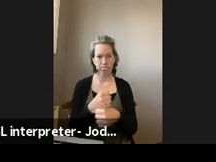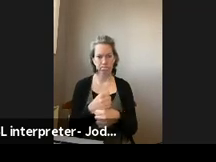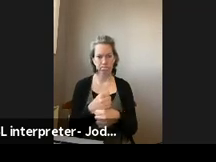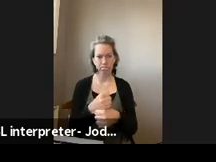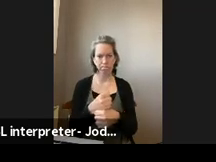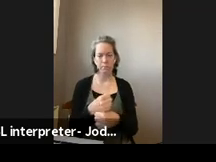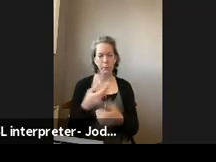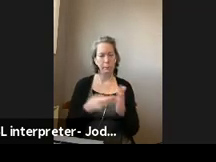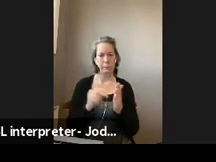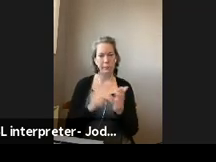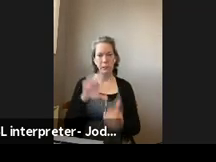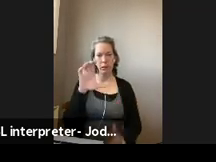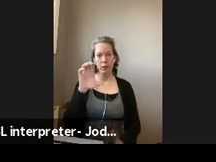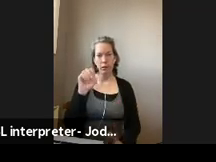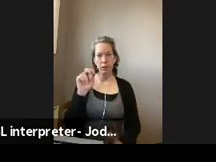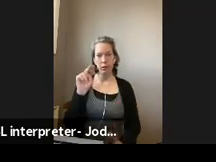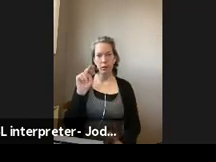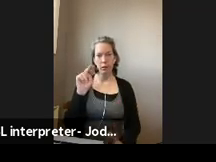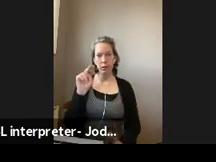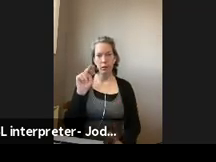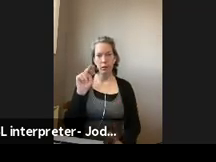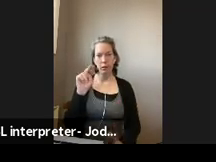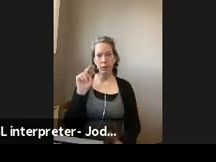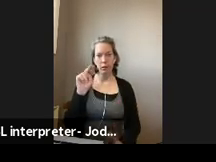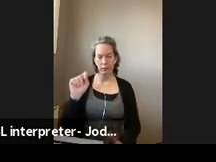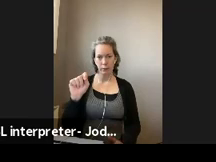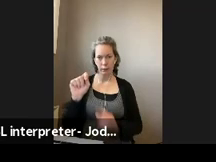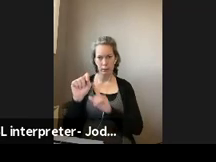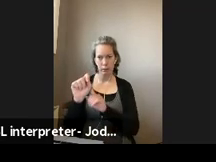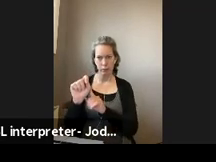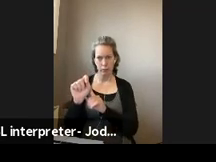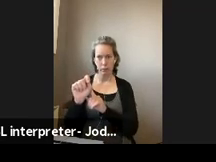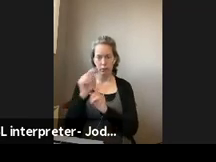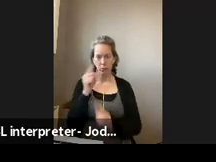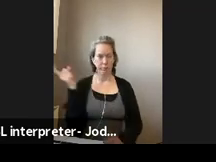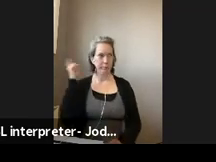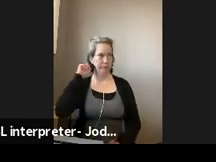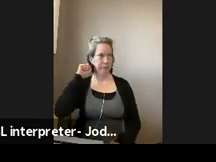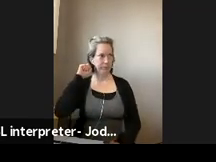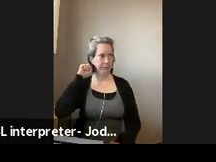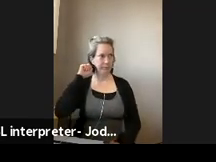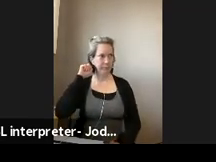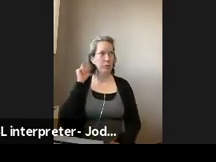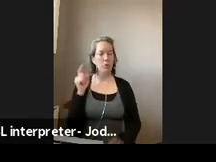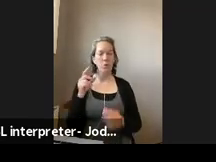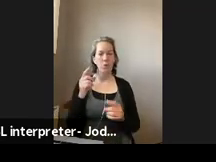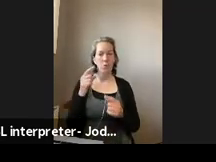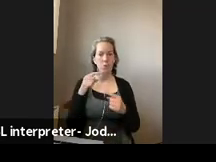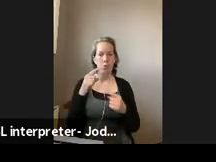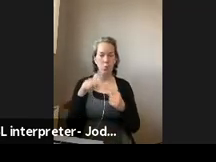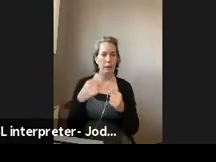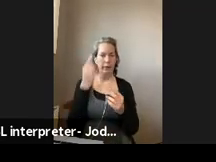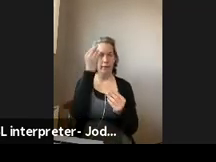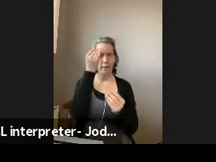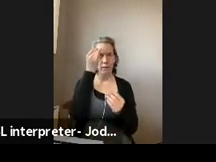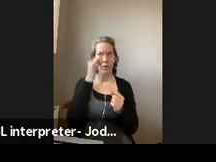that it made in there that are important to keep in mind when we're thinking about consent. So